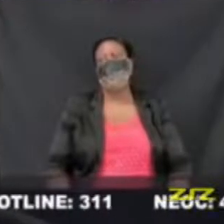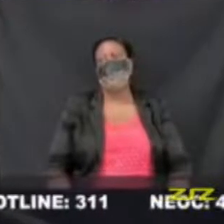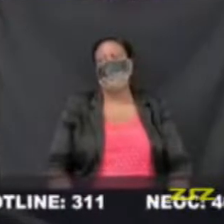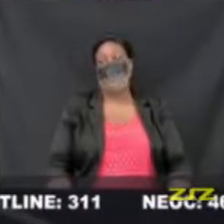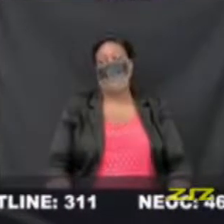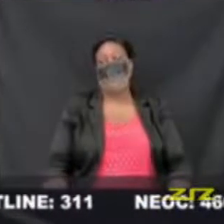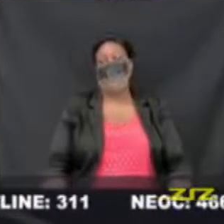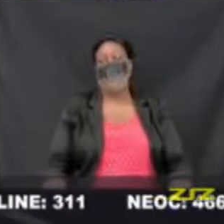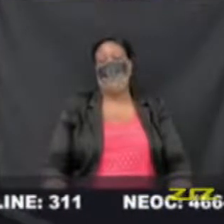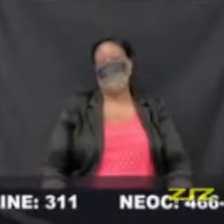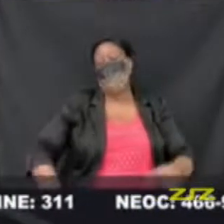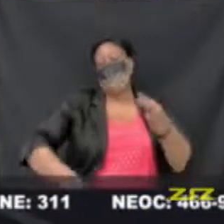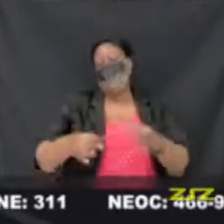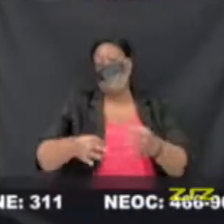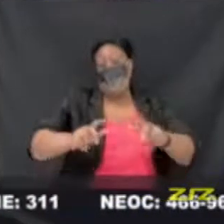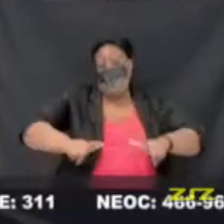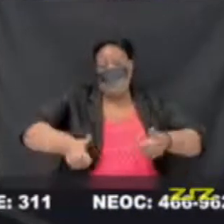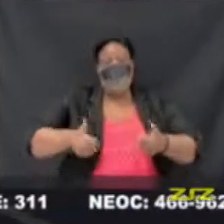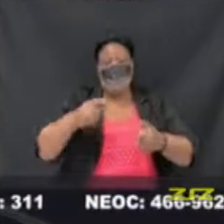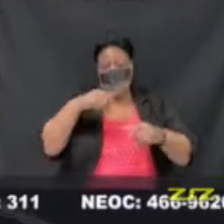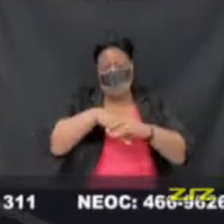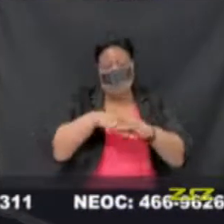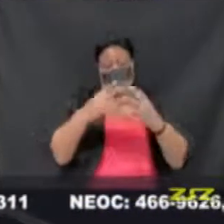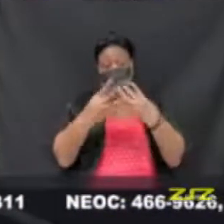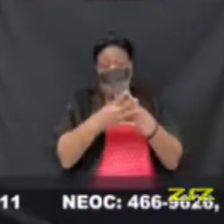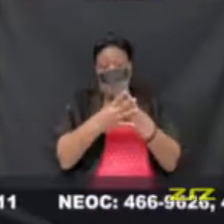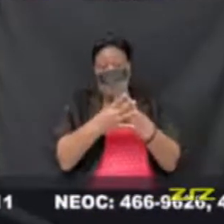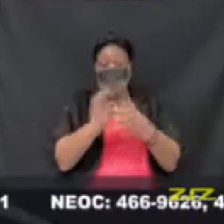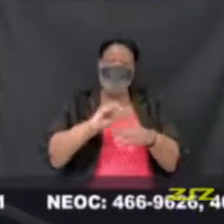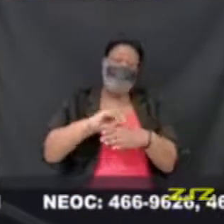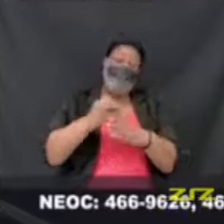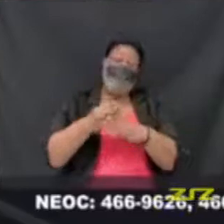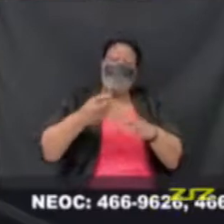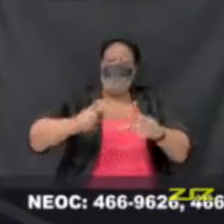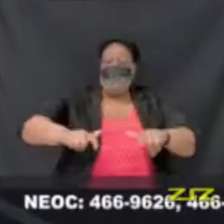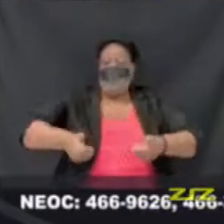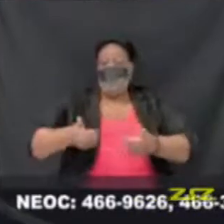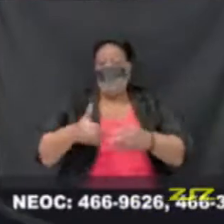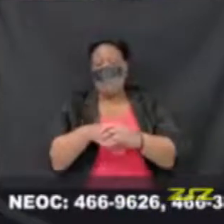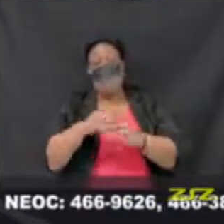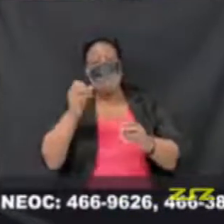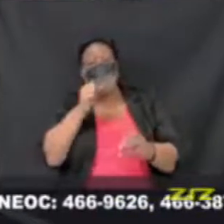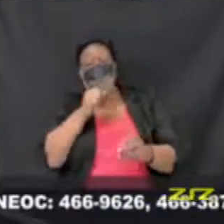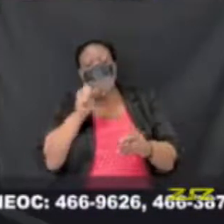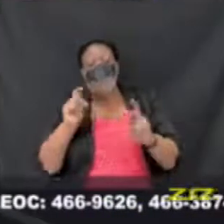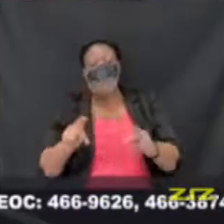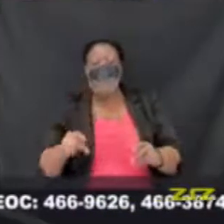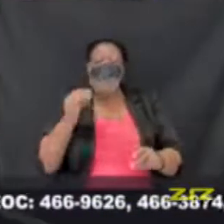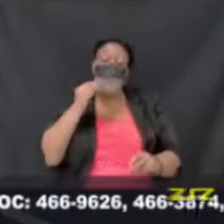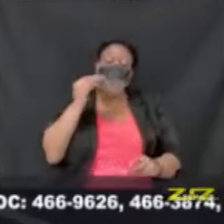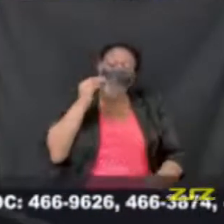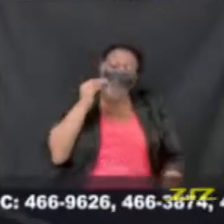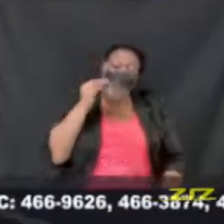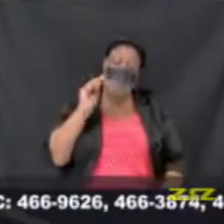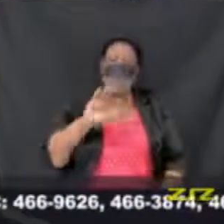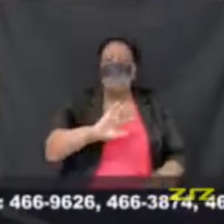prison, or if you're a resident at a nursing care facility. So the booster shot is available for quite a